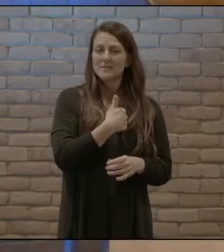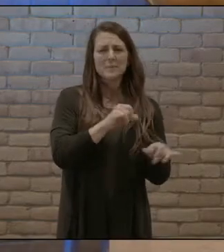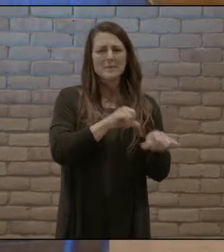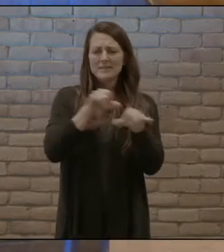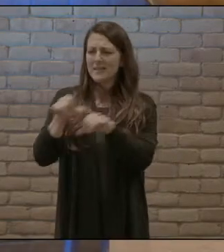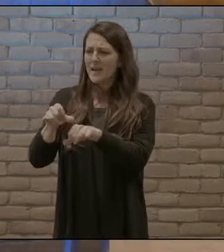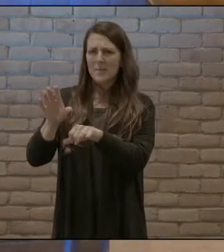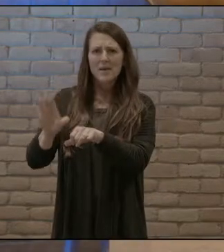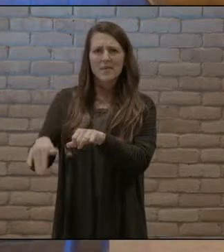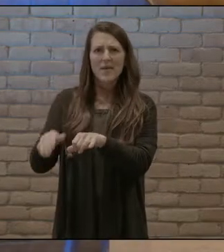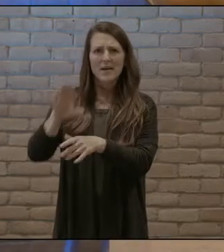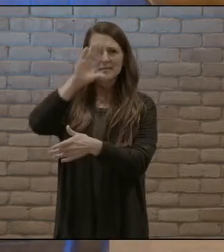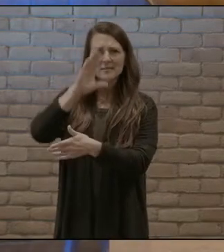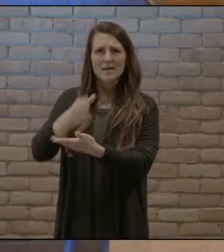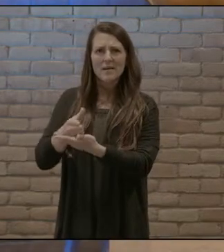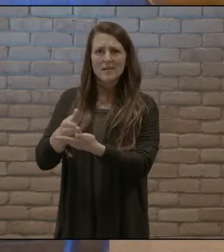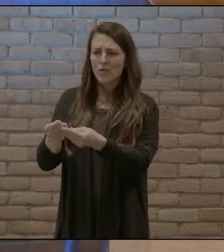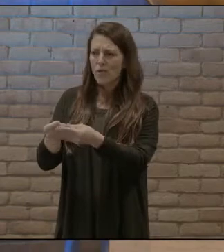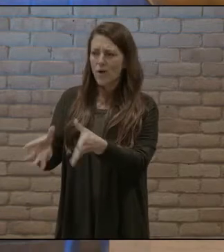to go home